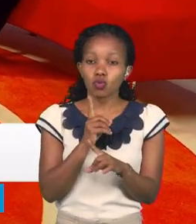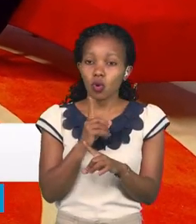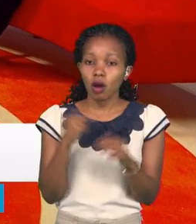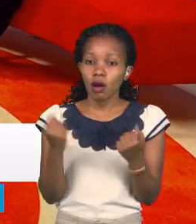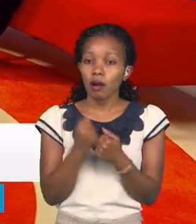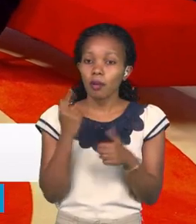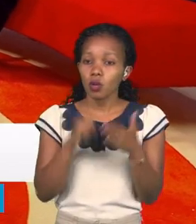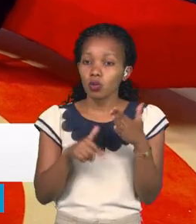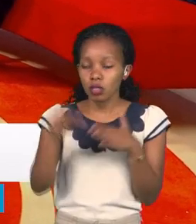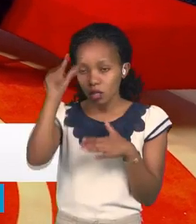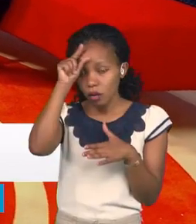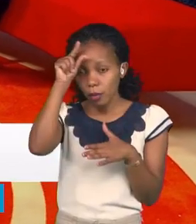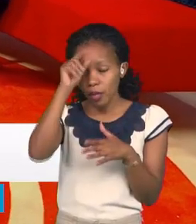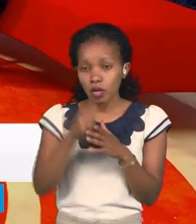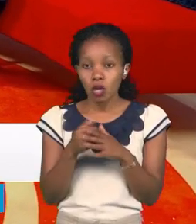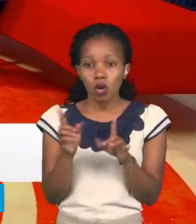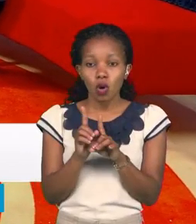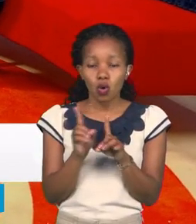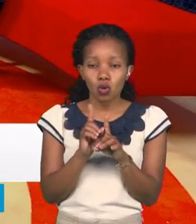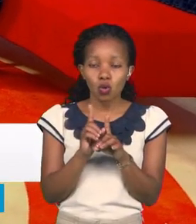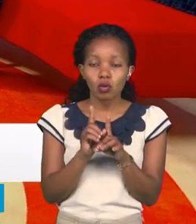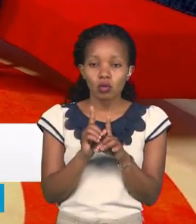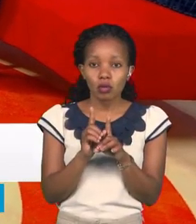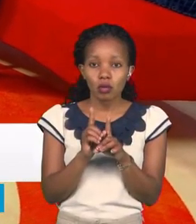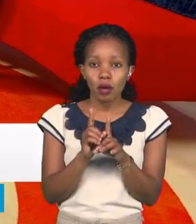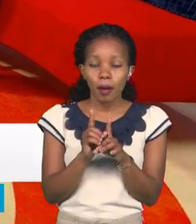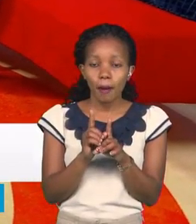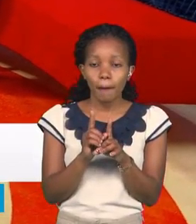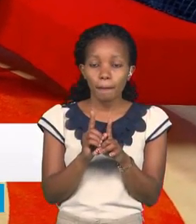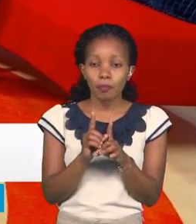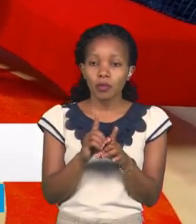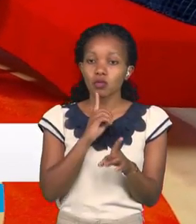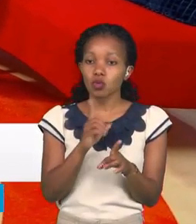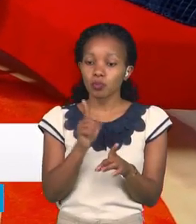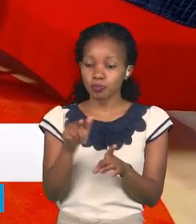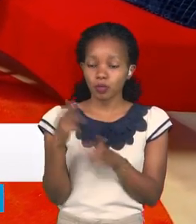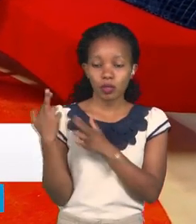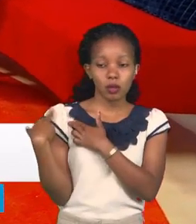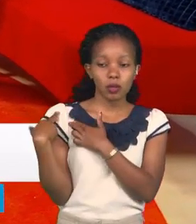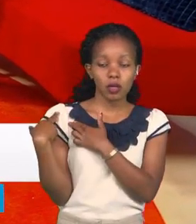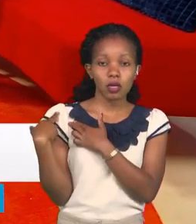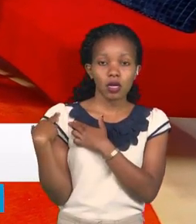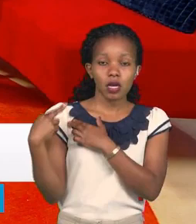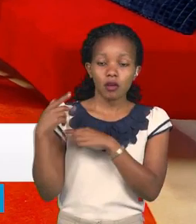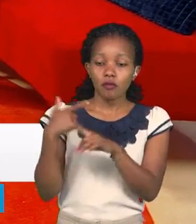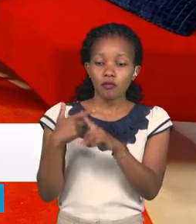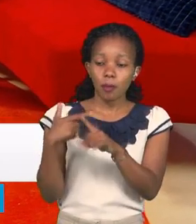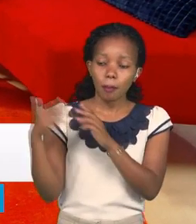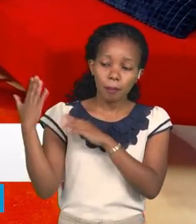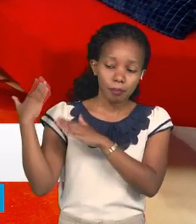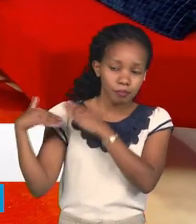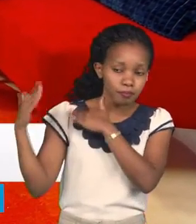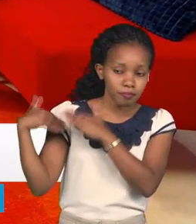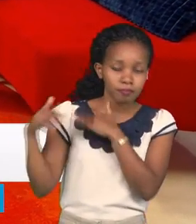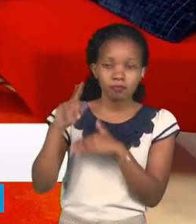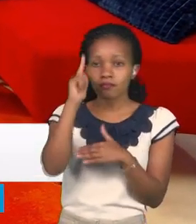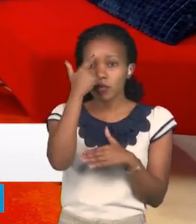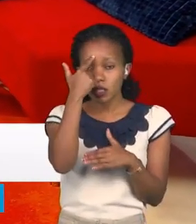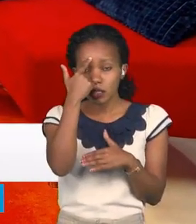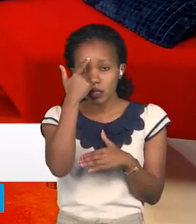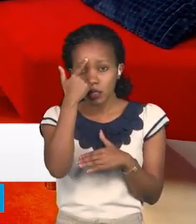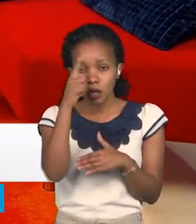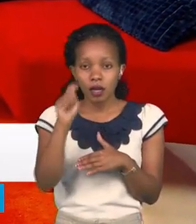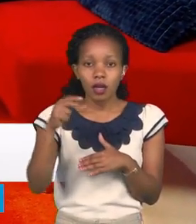is government does play a part of its role. Okay. But if you look at historically, if you look at India, if you look